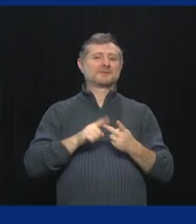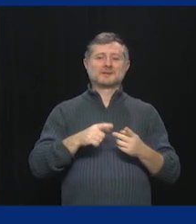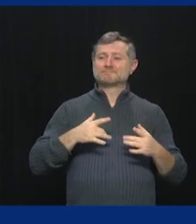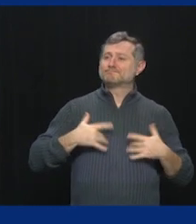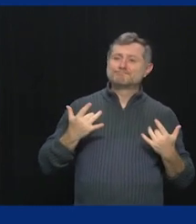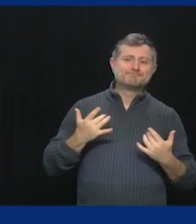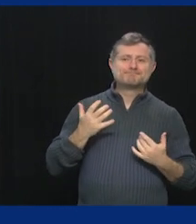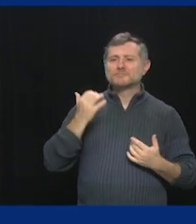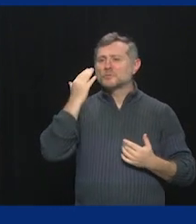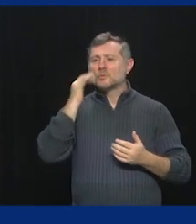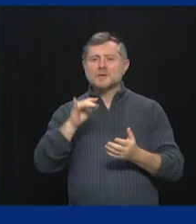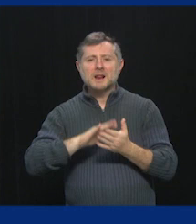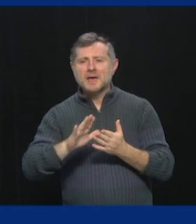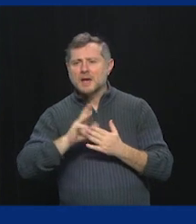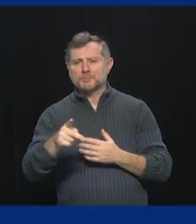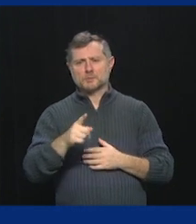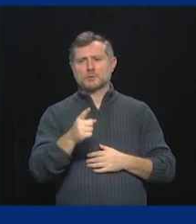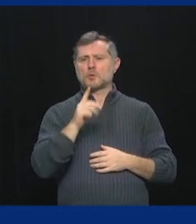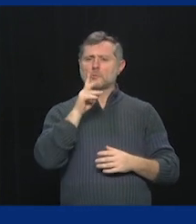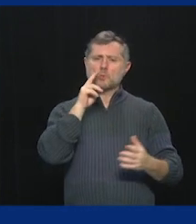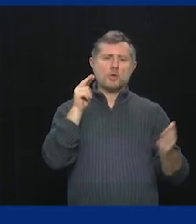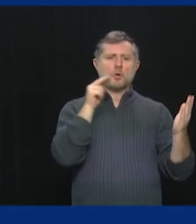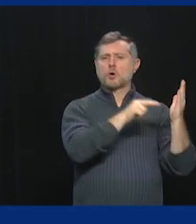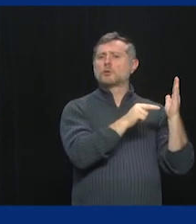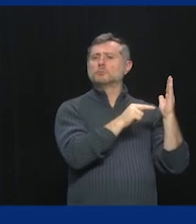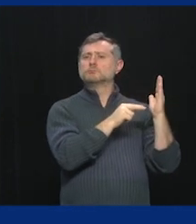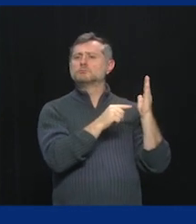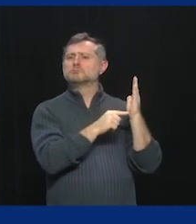can take a look at